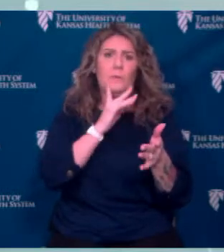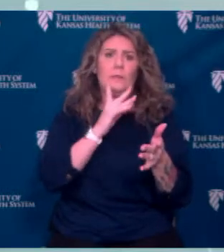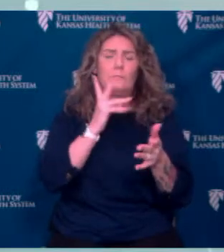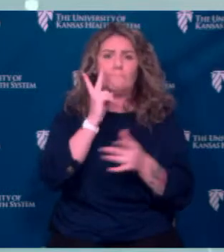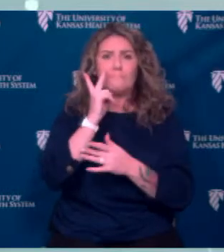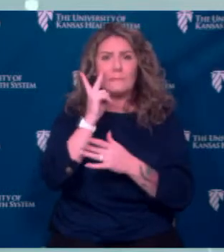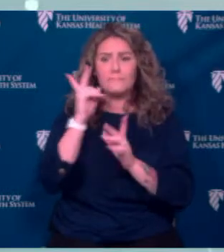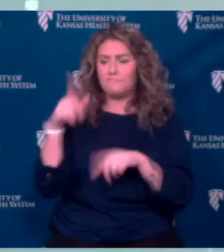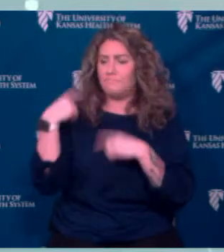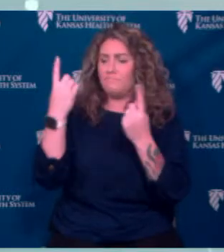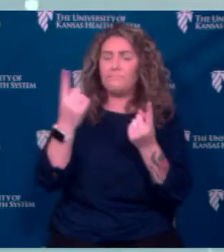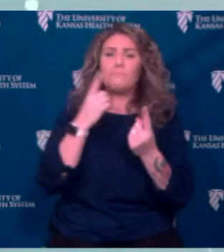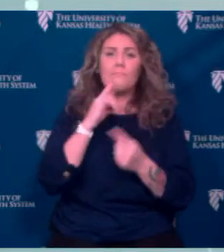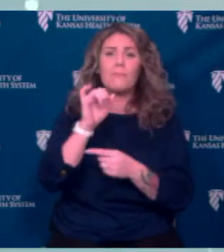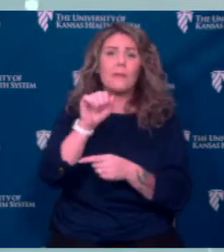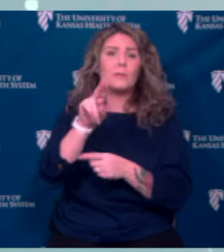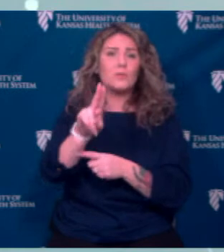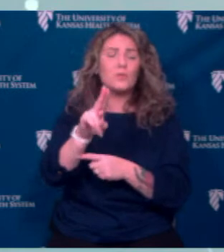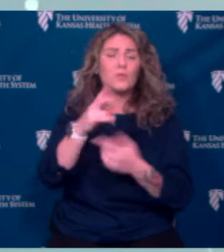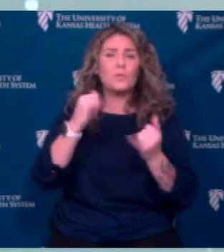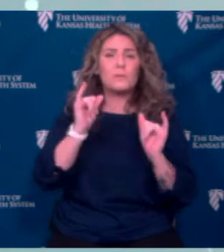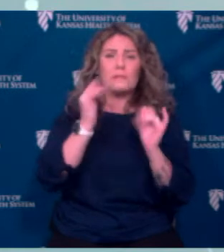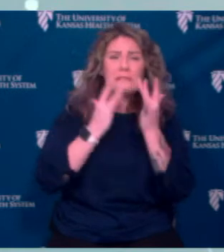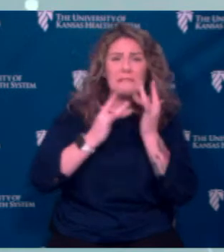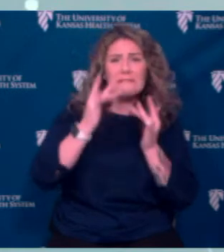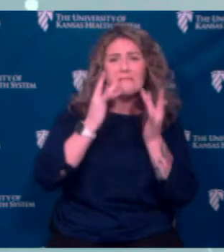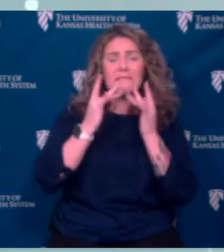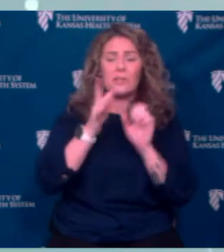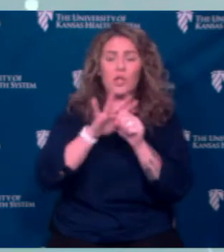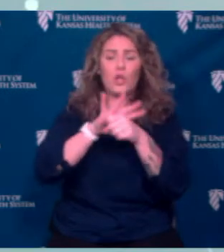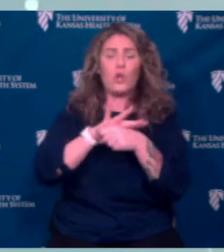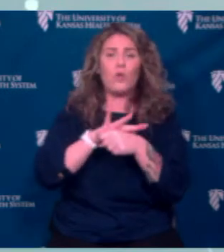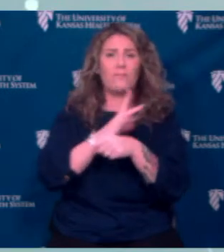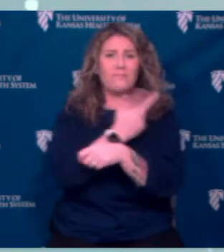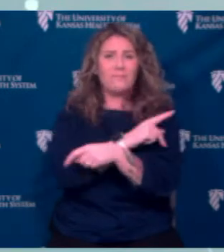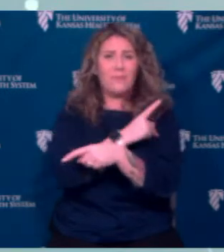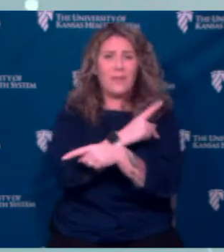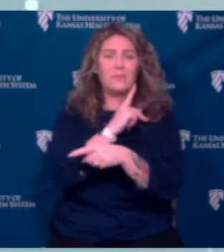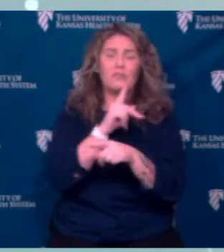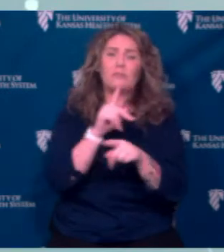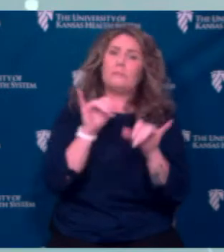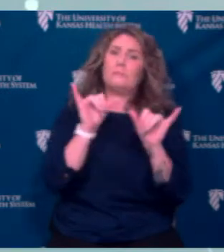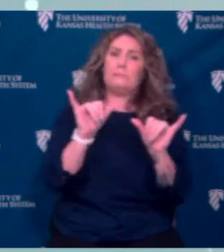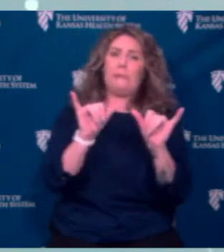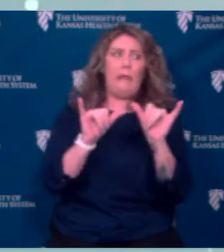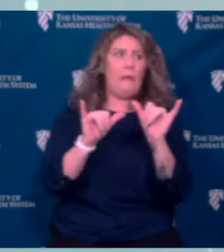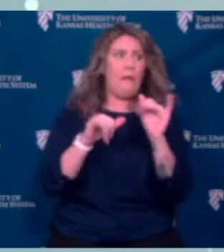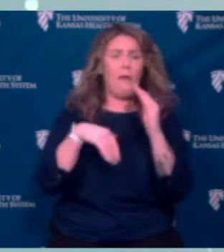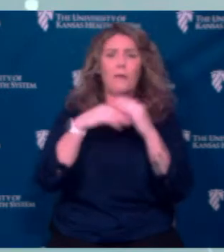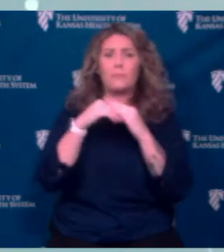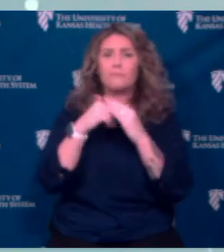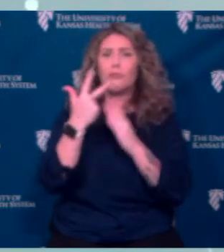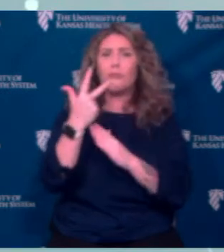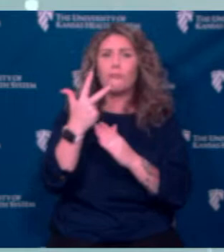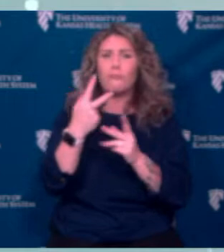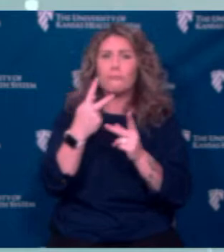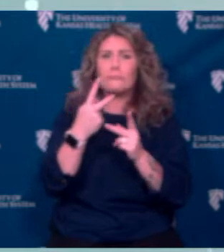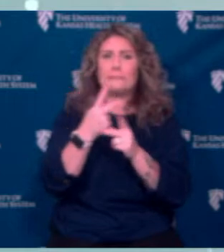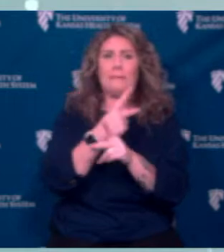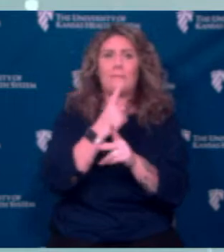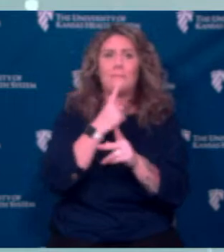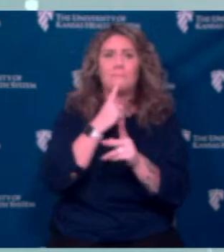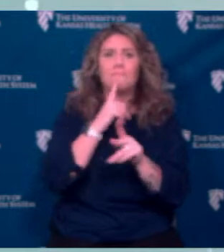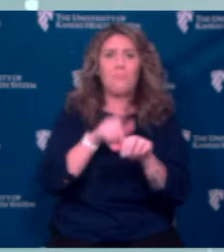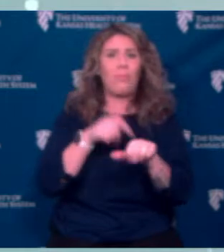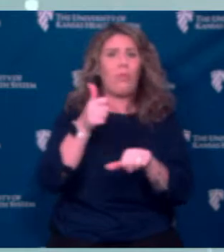ICU capacity is still strained because COVID patients, who often stay much longer than other patients, up to 3 times longer, and all this according